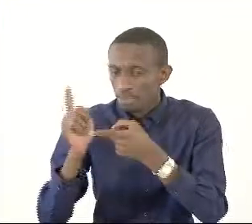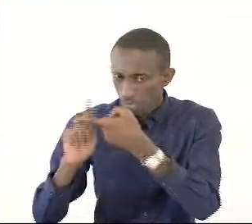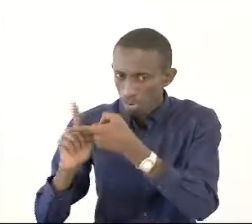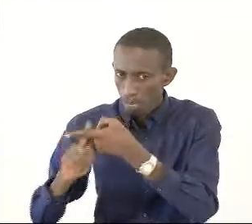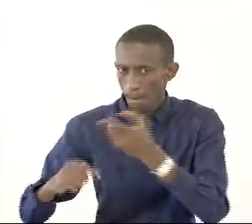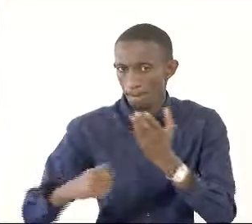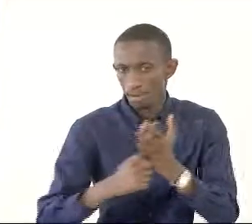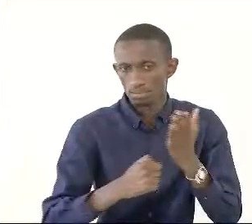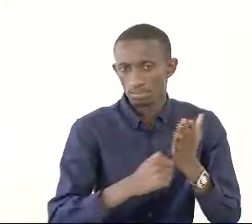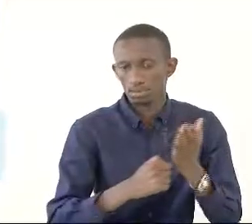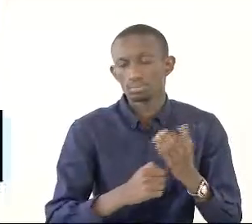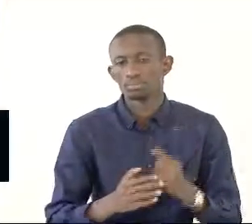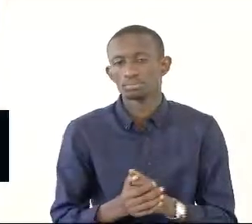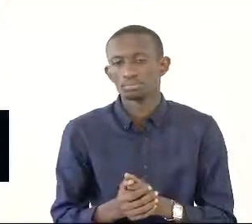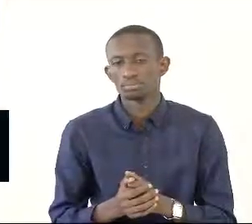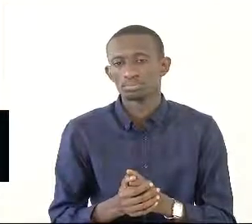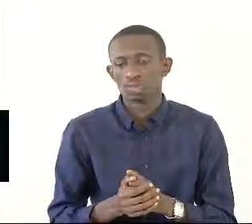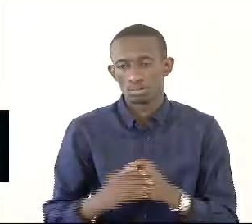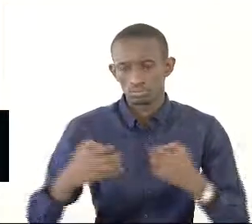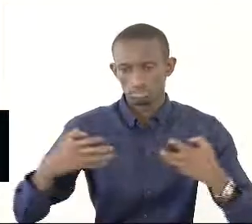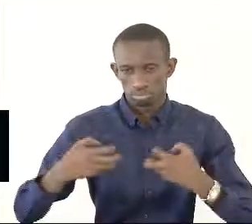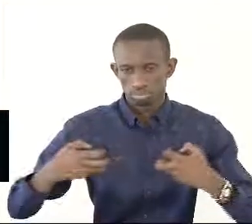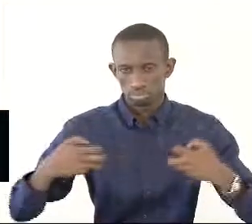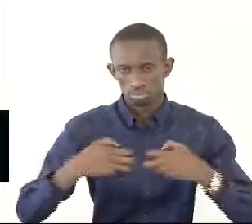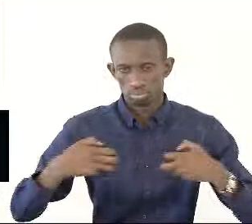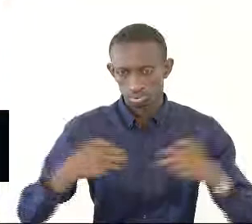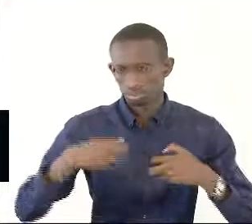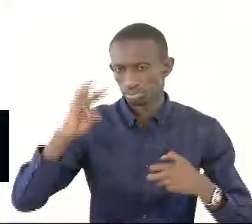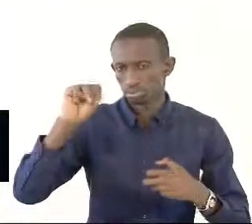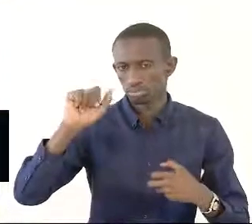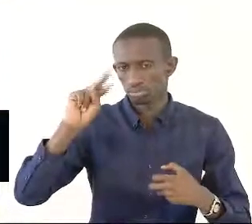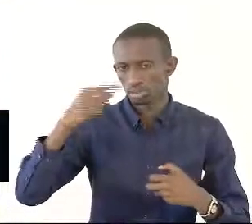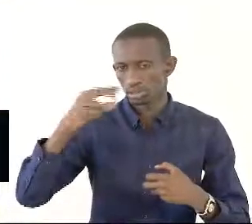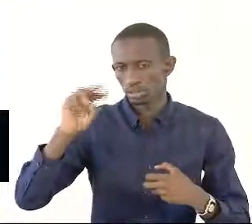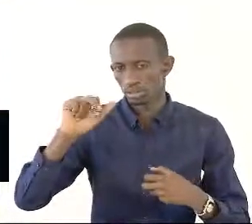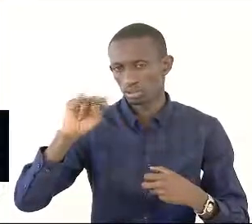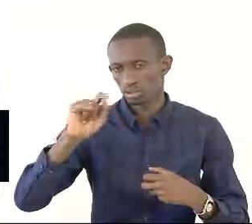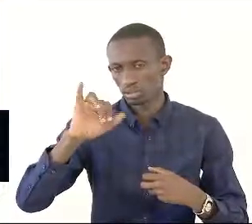migrating toward the cathode, and then the negatives, they are migrating toward the